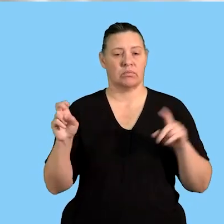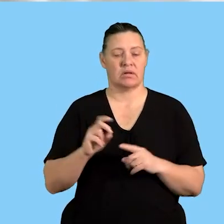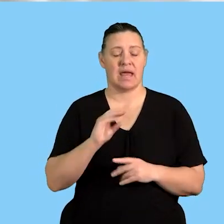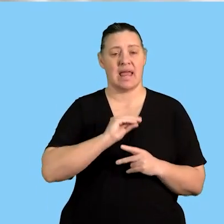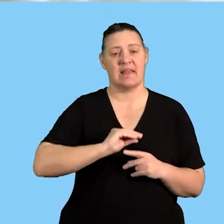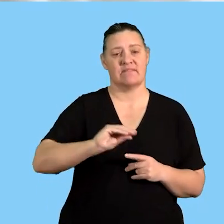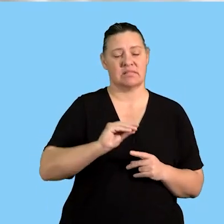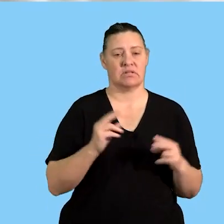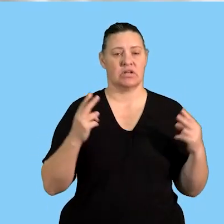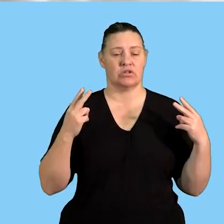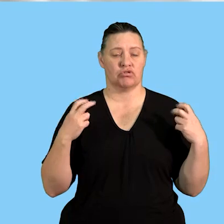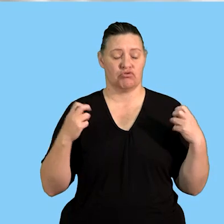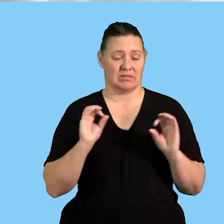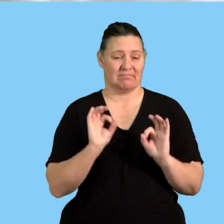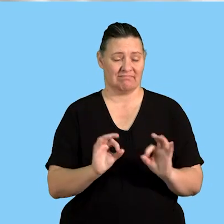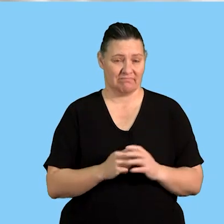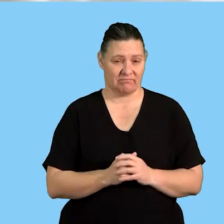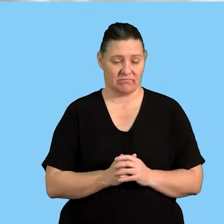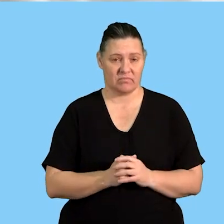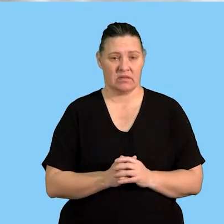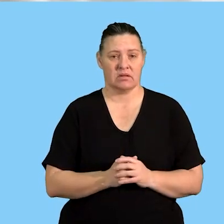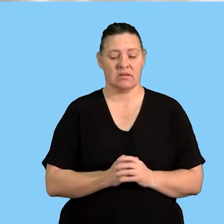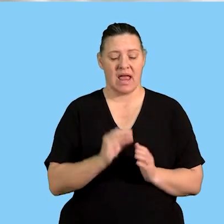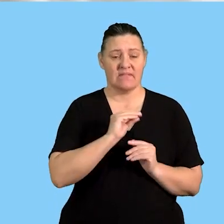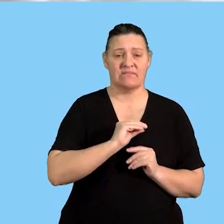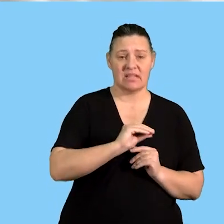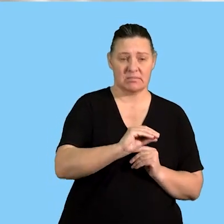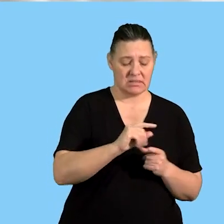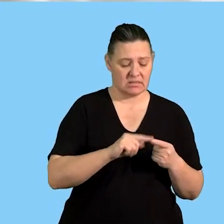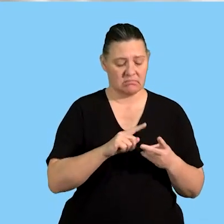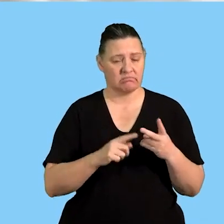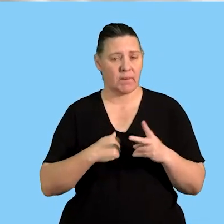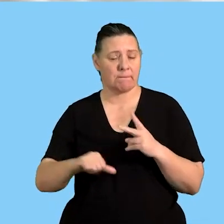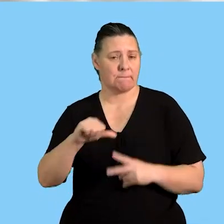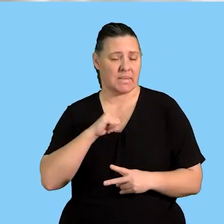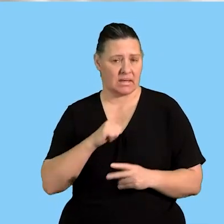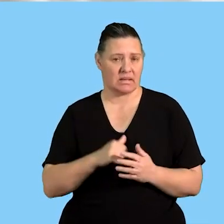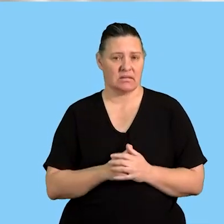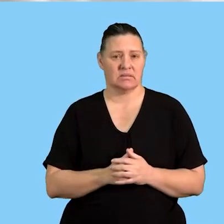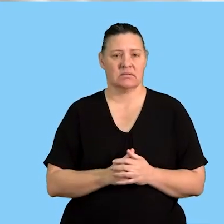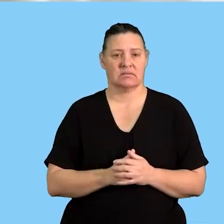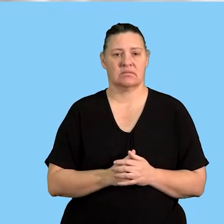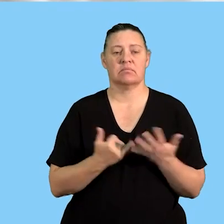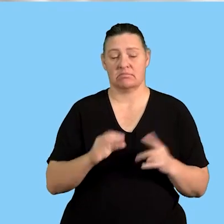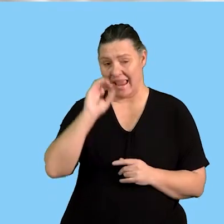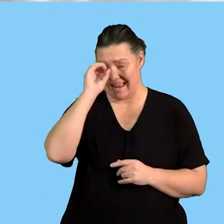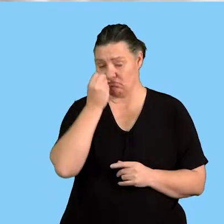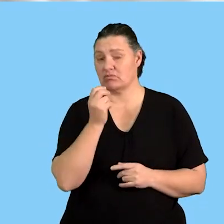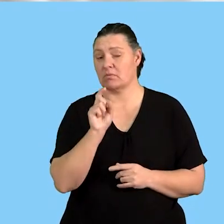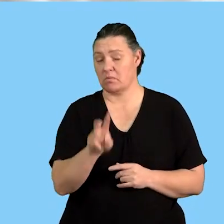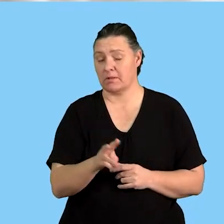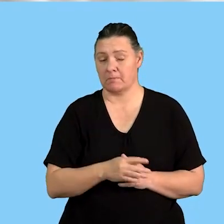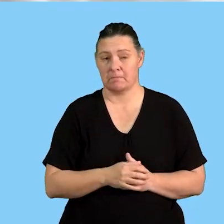the investment securities. The focus will be on investment and the returns. This should be very